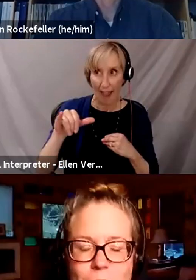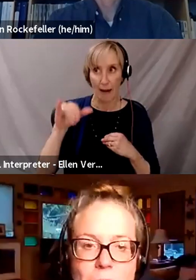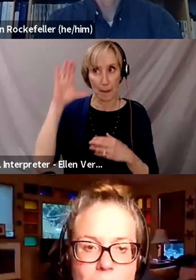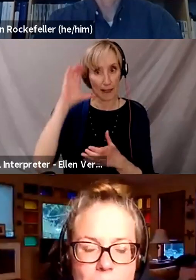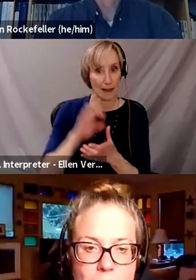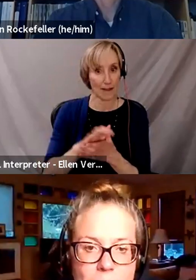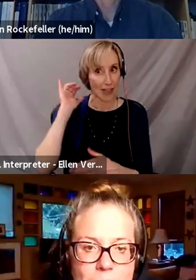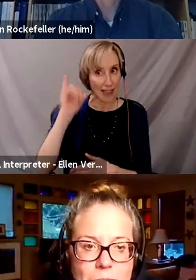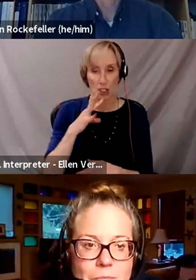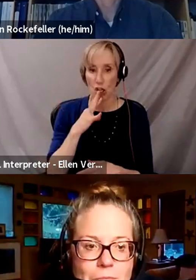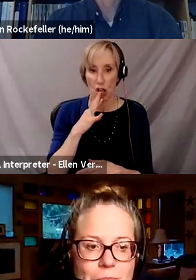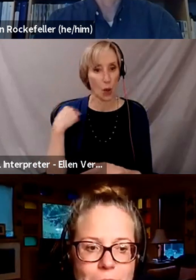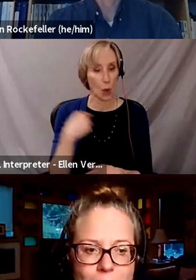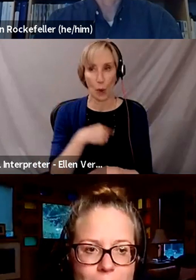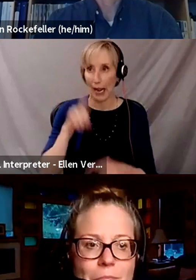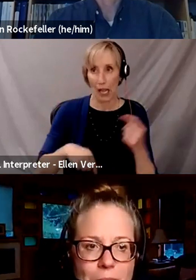complicit in other people's oppression.